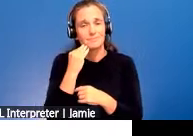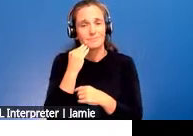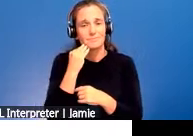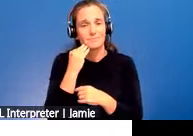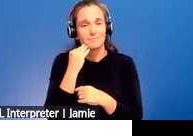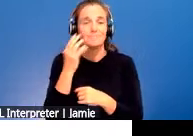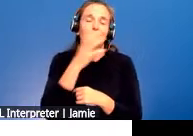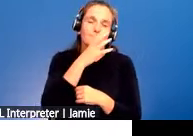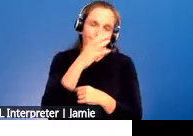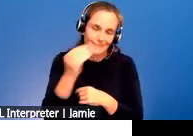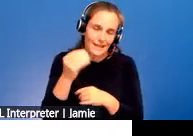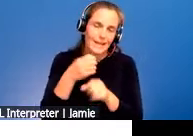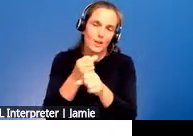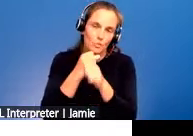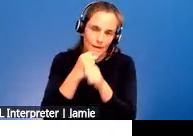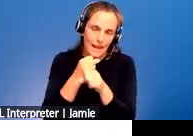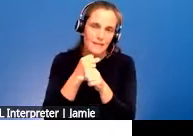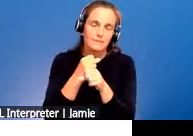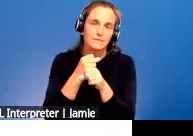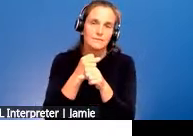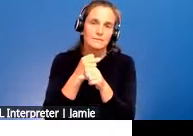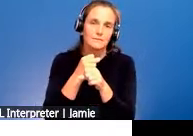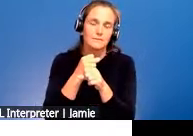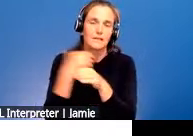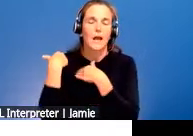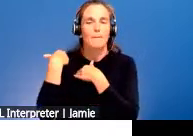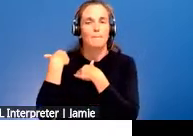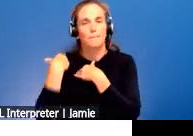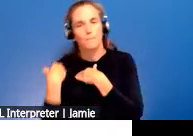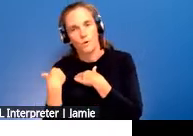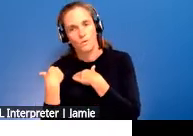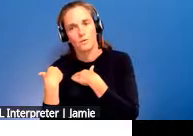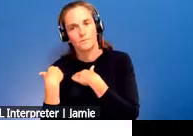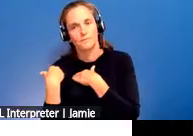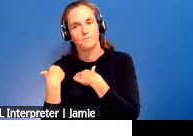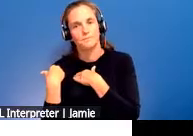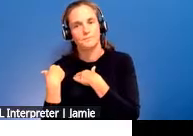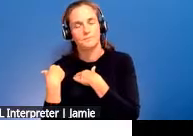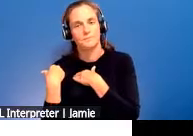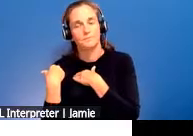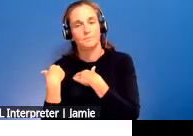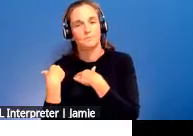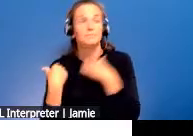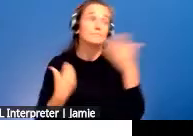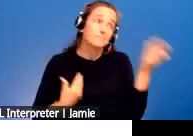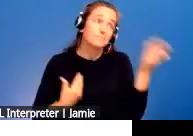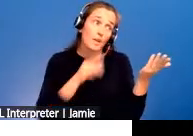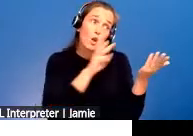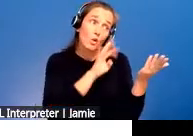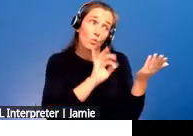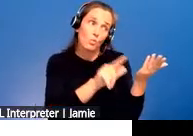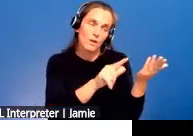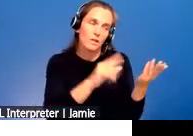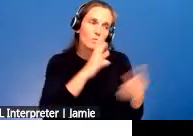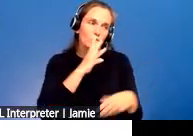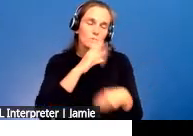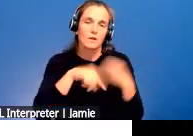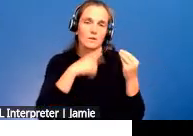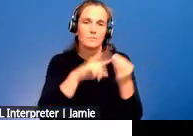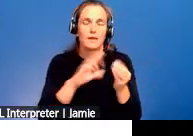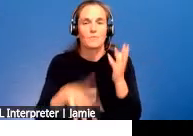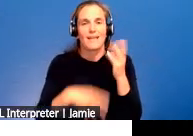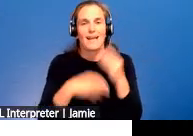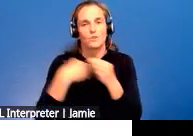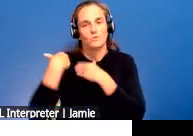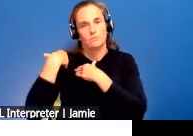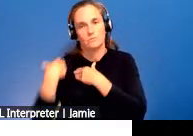and creates still a burden upon, Will was talking about the burden, extra burden on teachers. It also creates